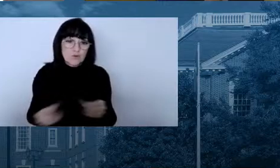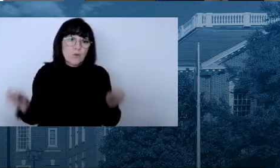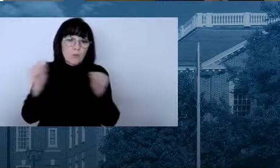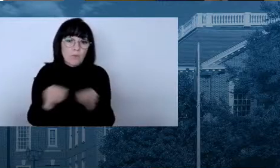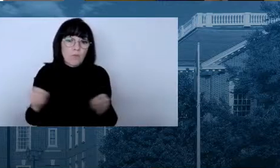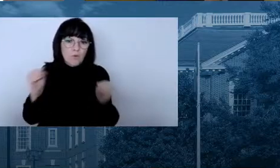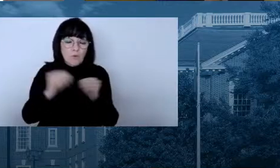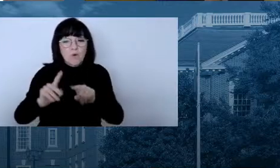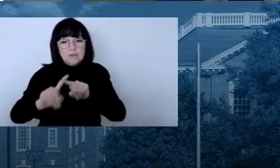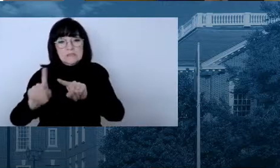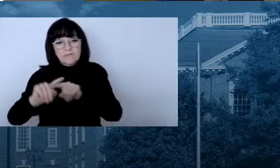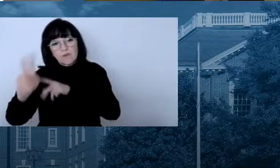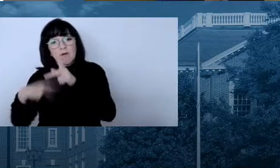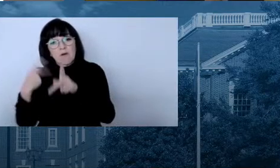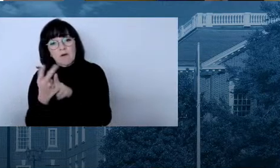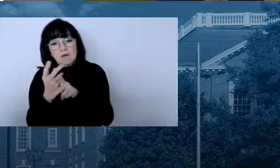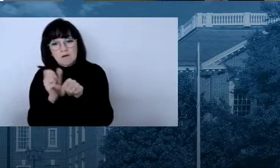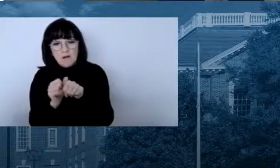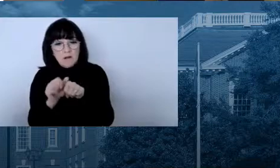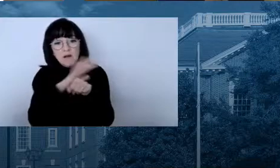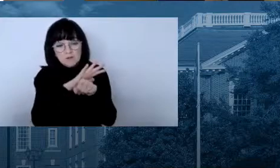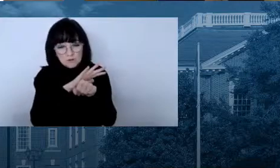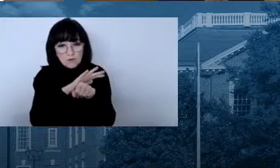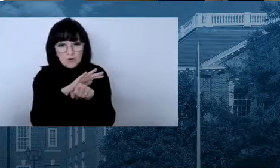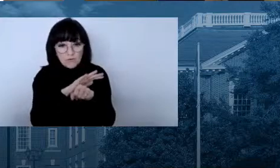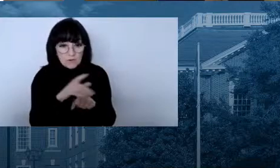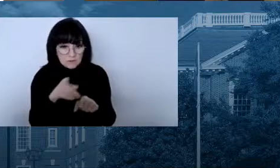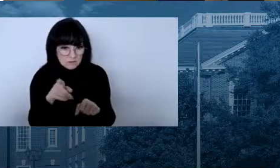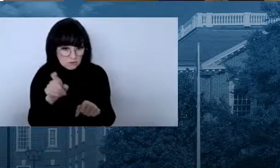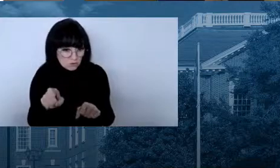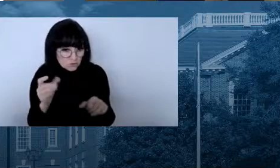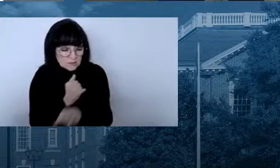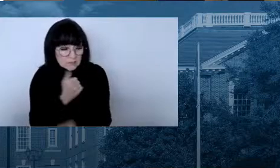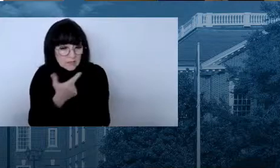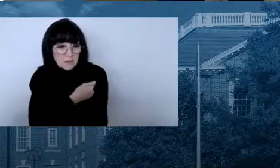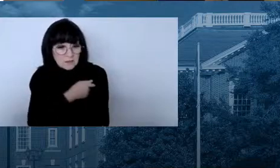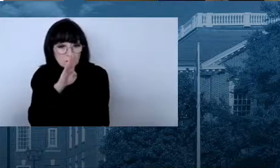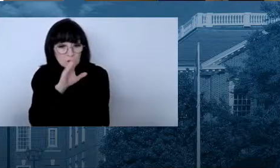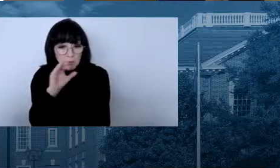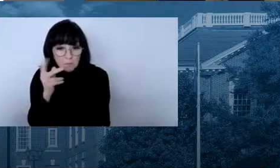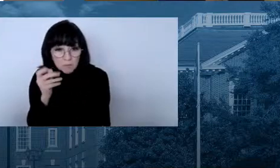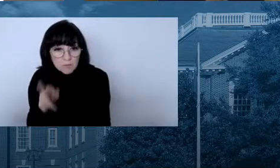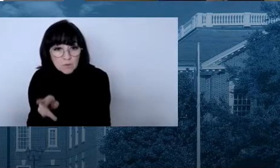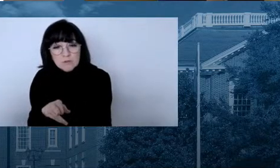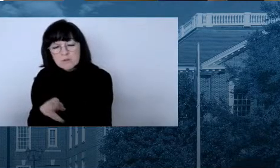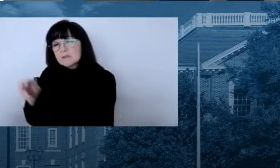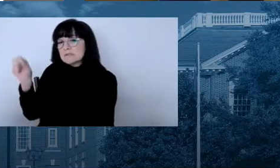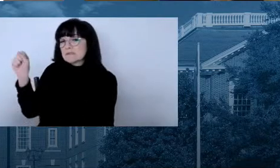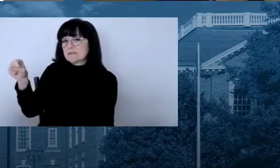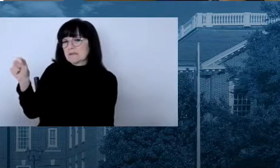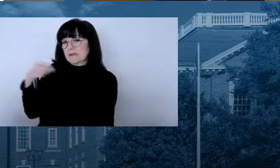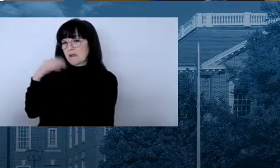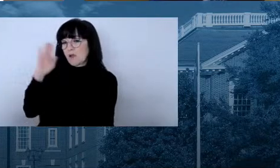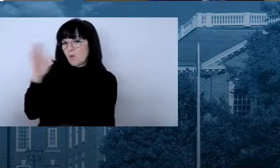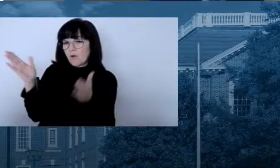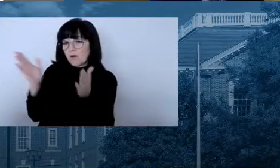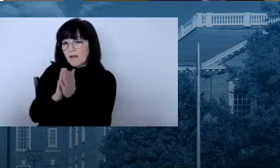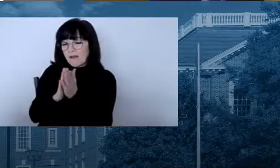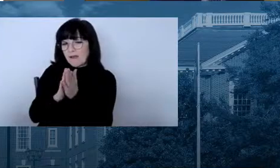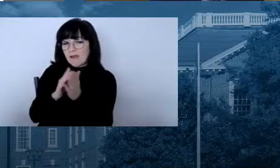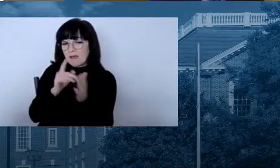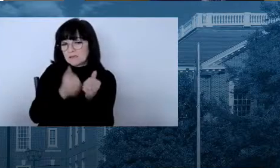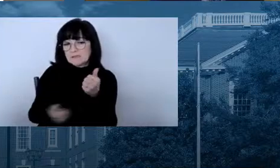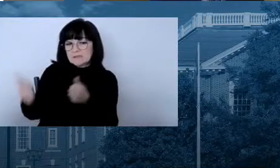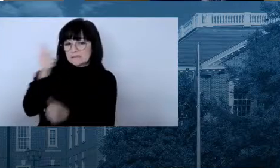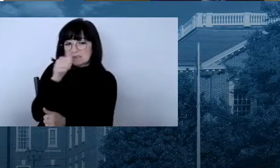and whether to get booster shots and those sorts of things you talked about today? Yeah, I'm going to ask the Secretary McGarrick and our